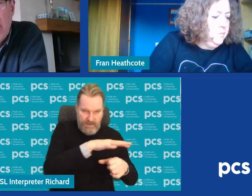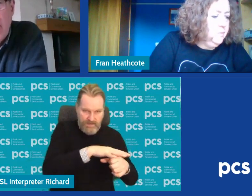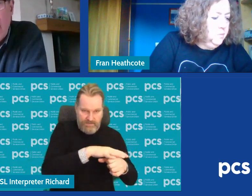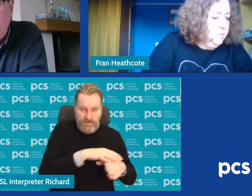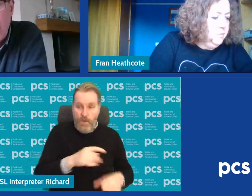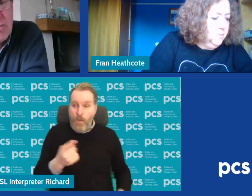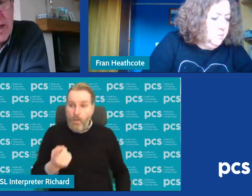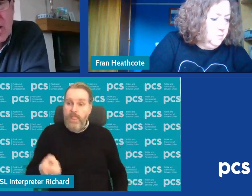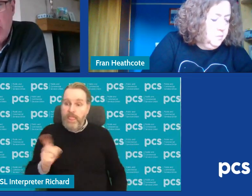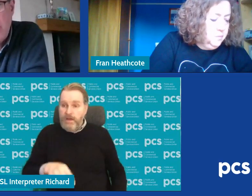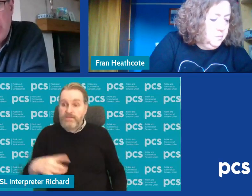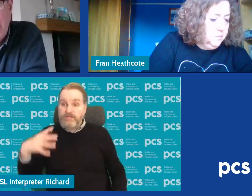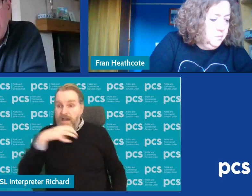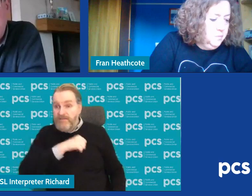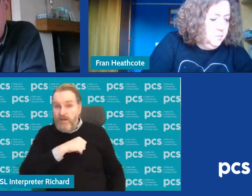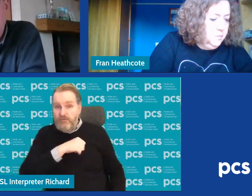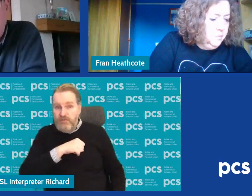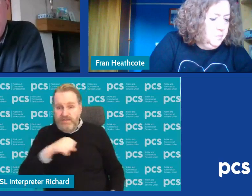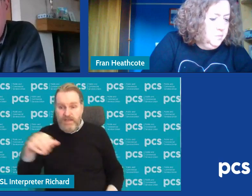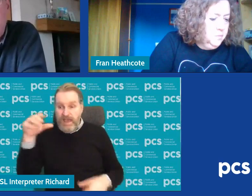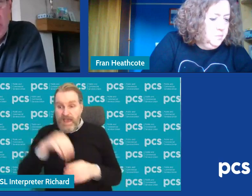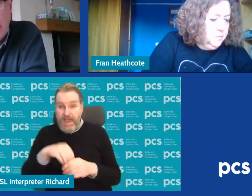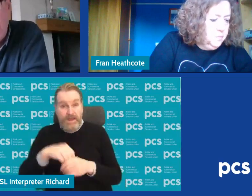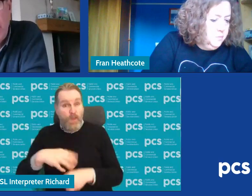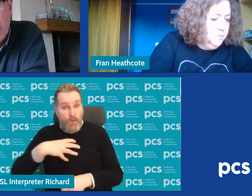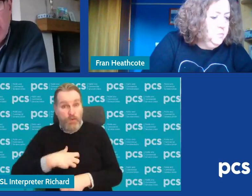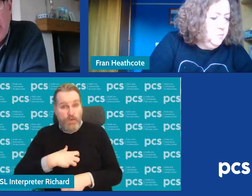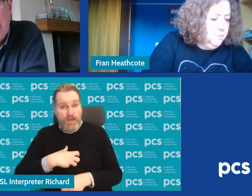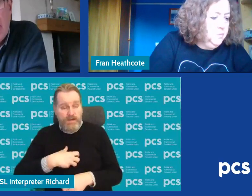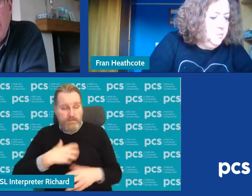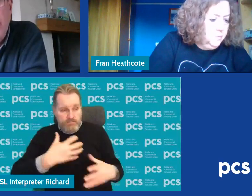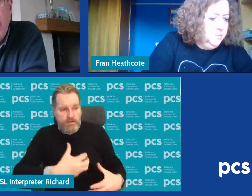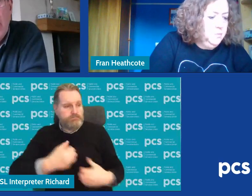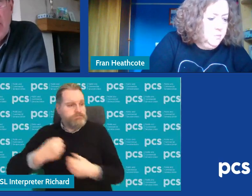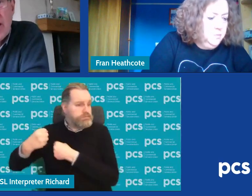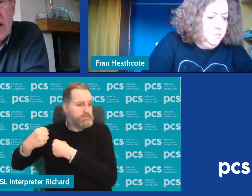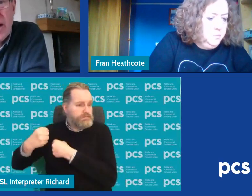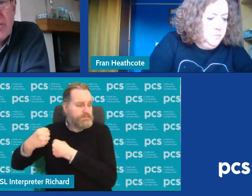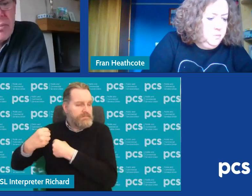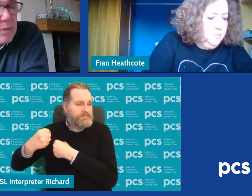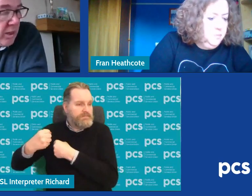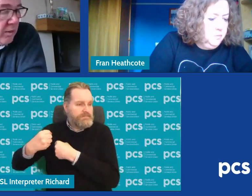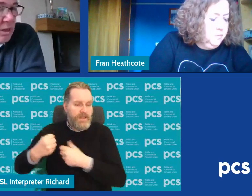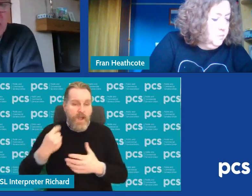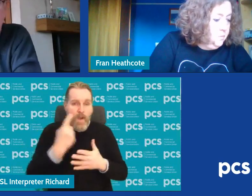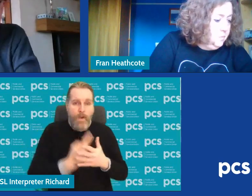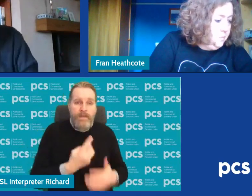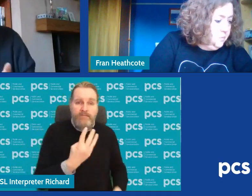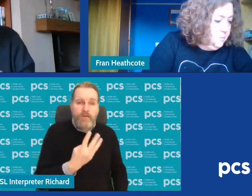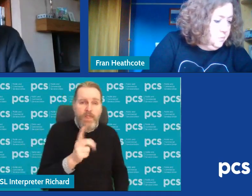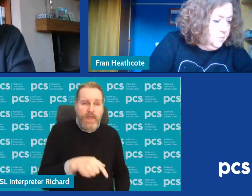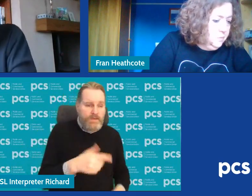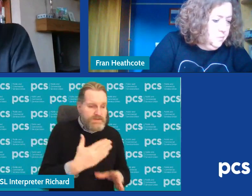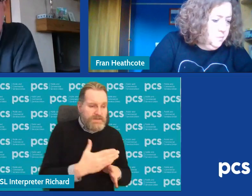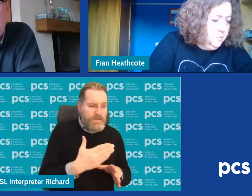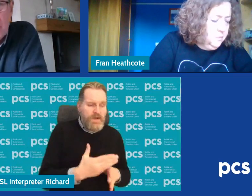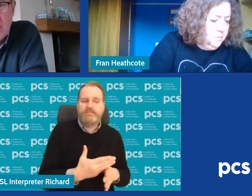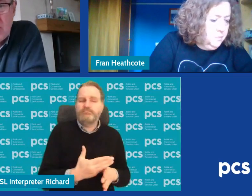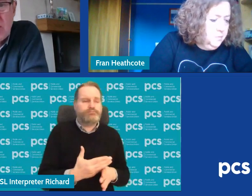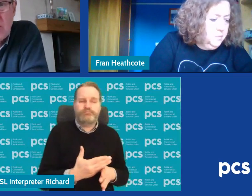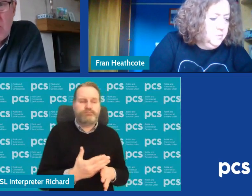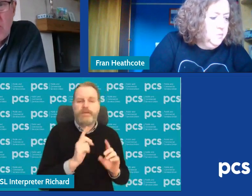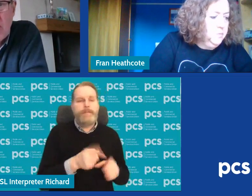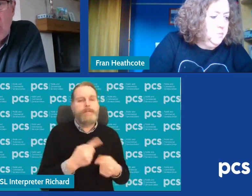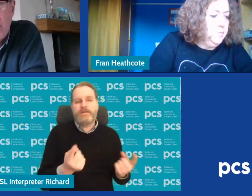done and probably make lots of mistakes. So we will make the point about fully trained staff. And if Claire does point